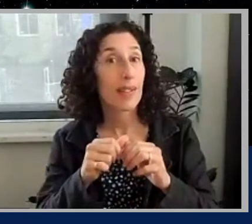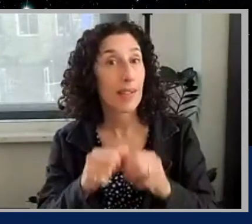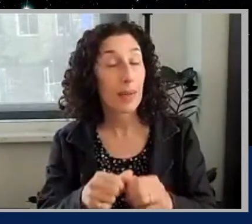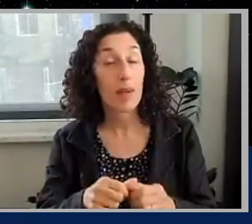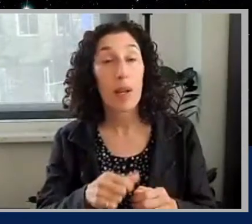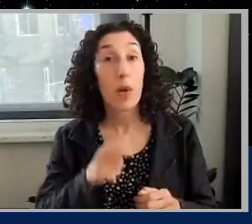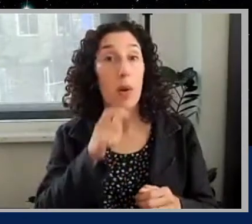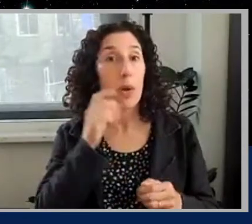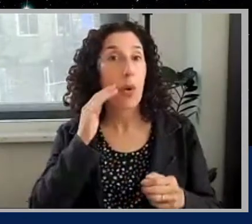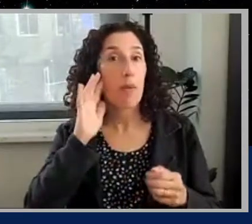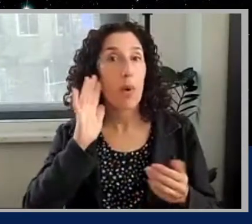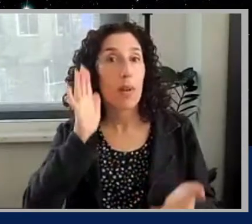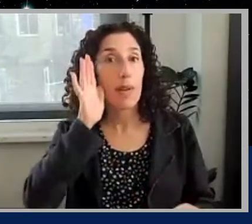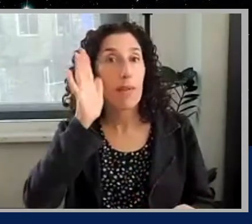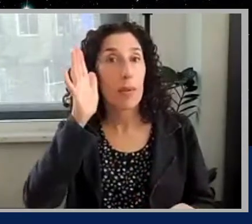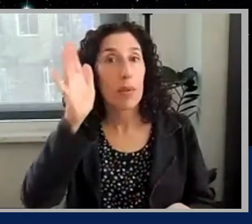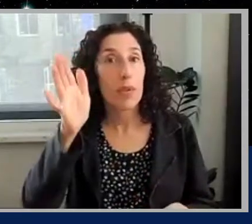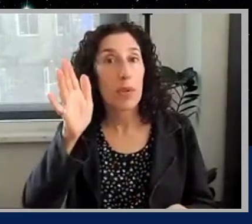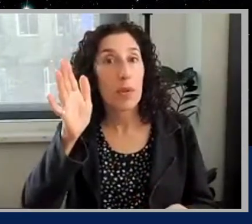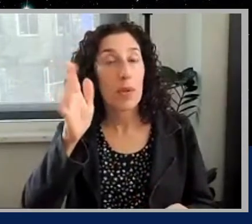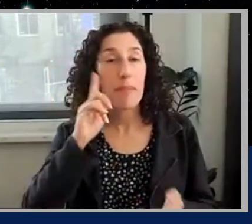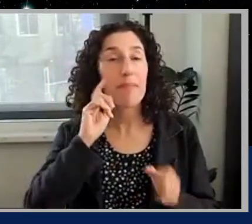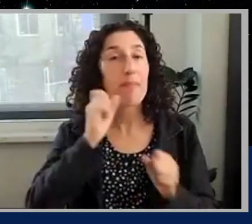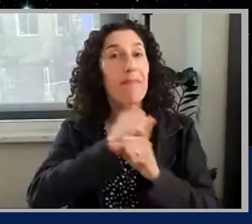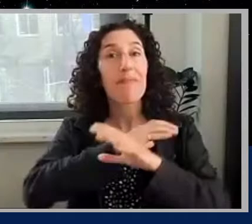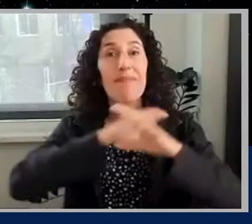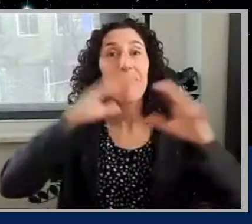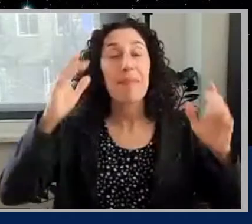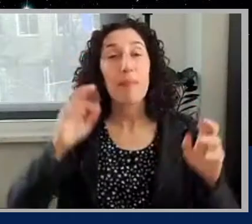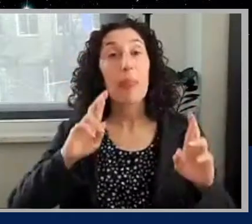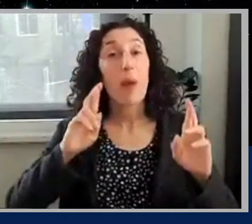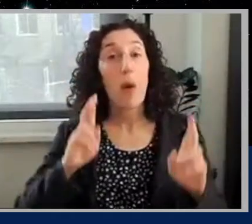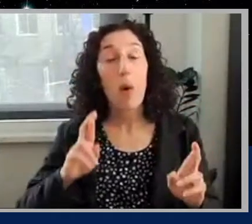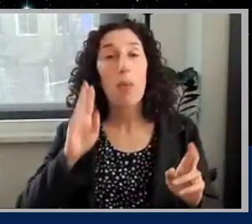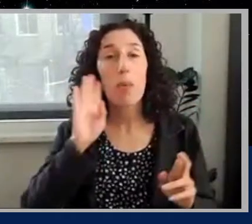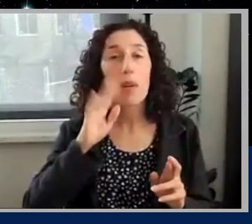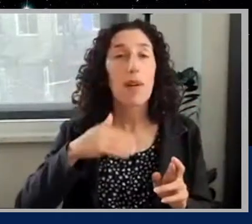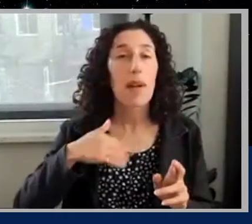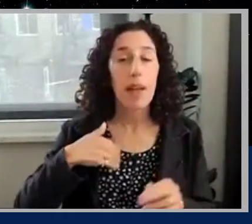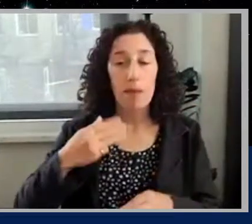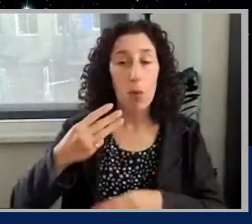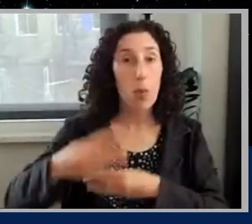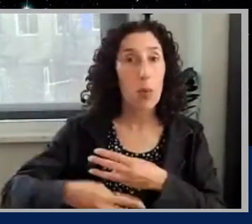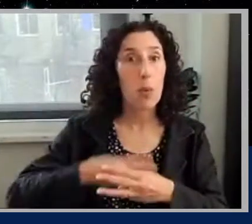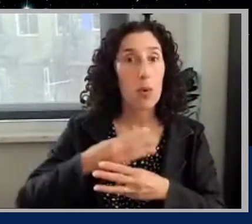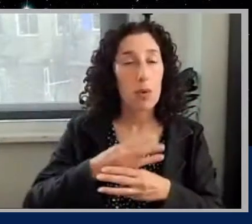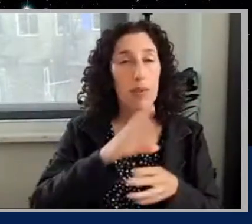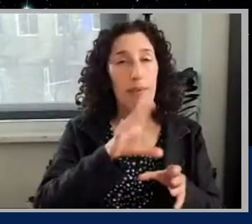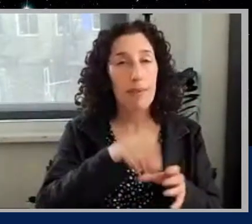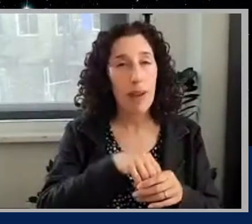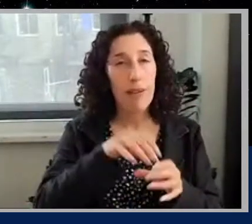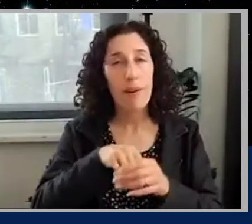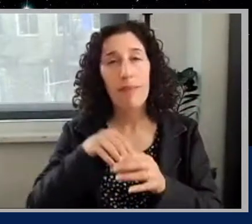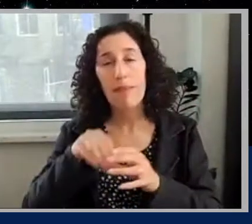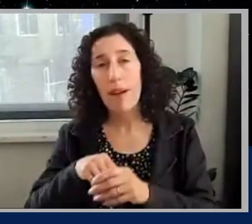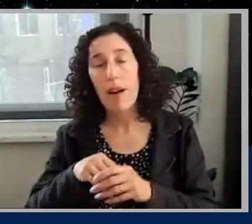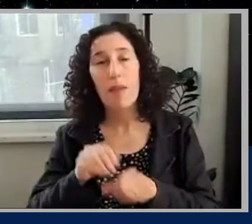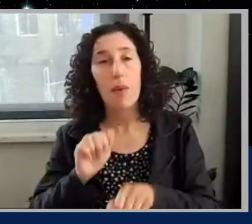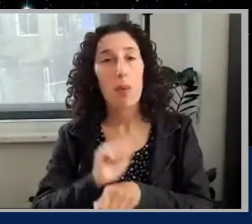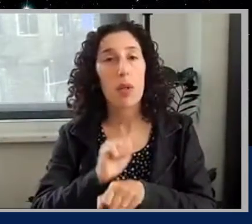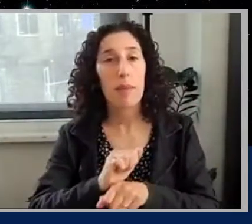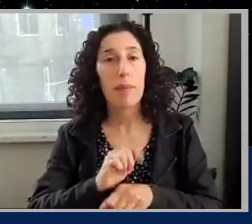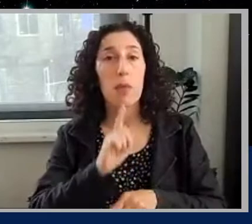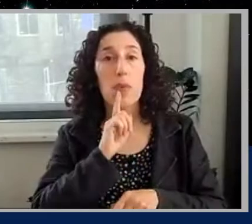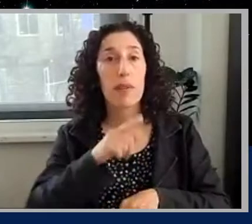having researchers in various countries. Maybe one is in Japan, maybe one is in here, and they're working in real time